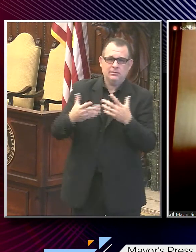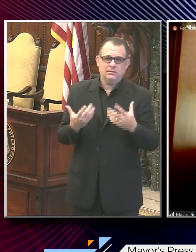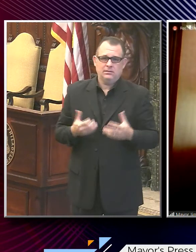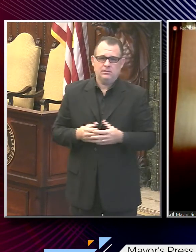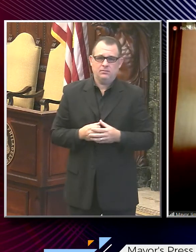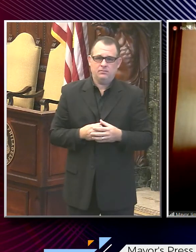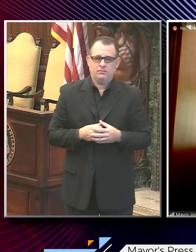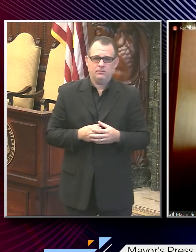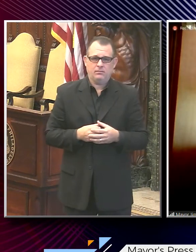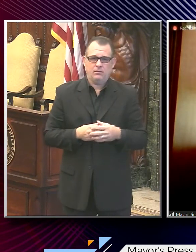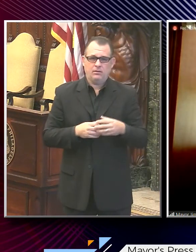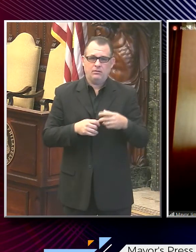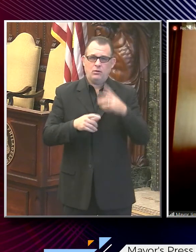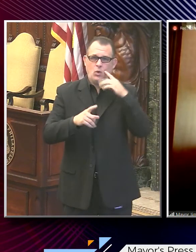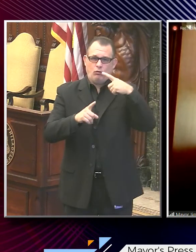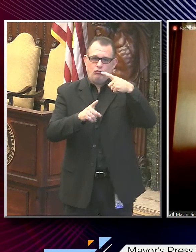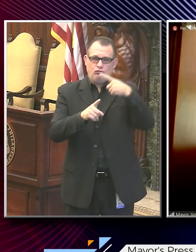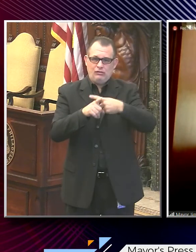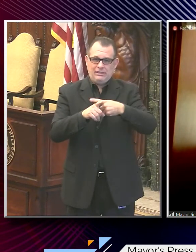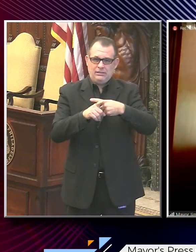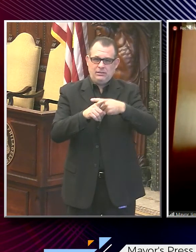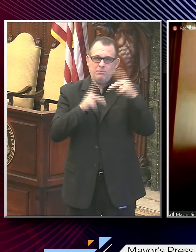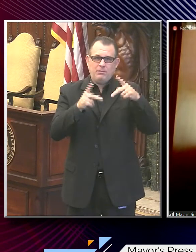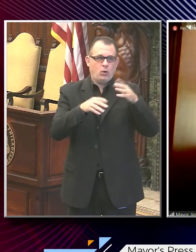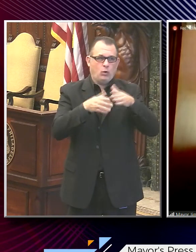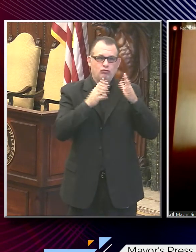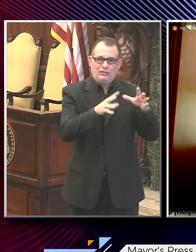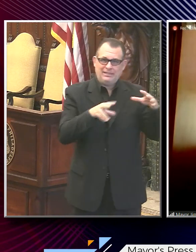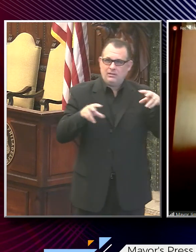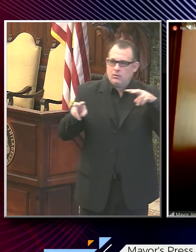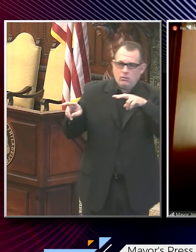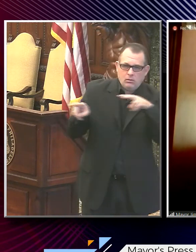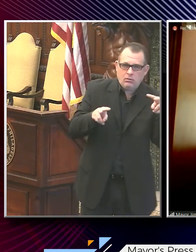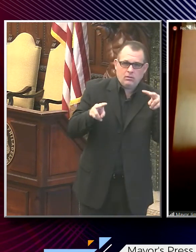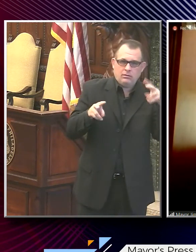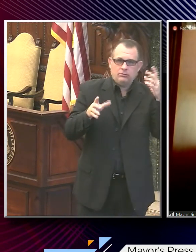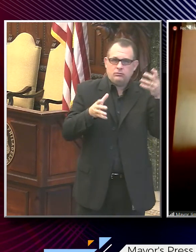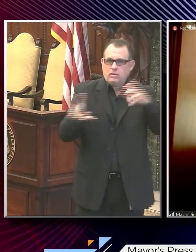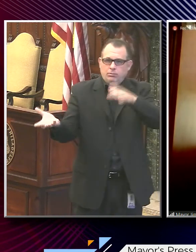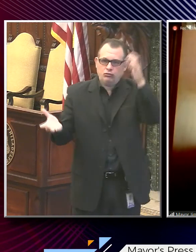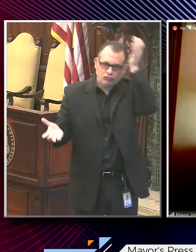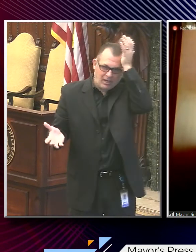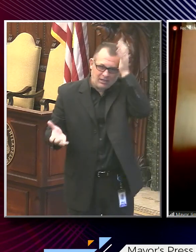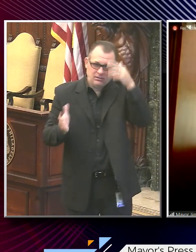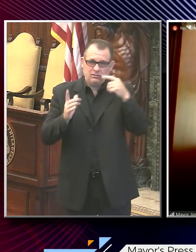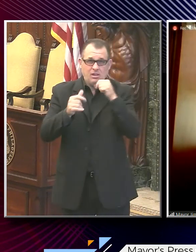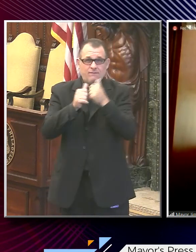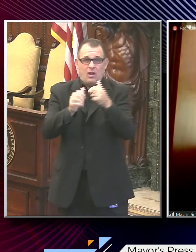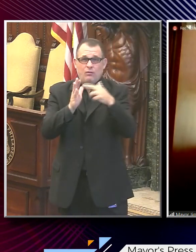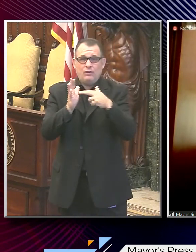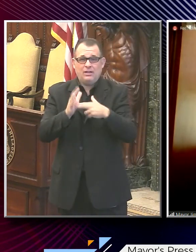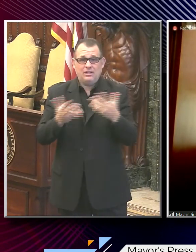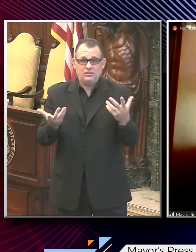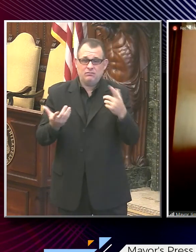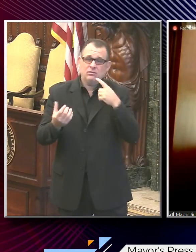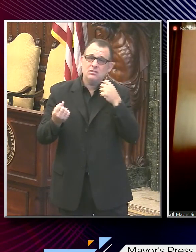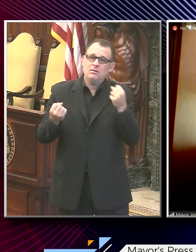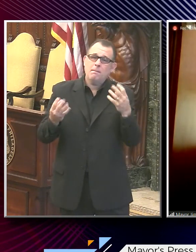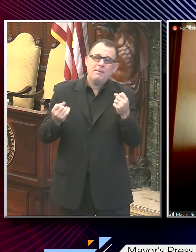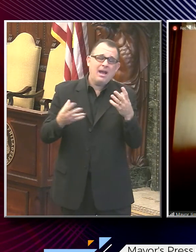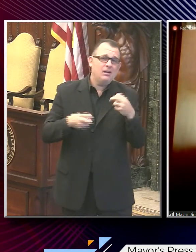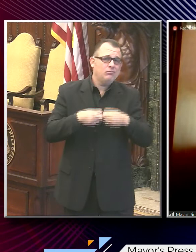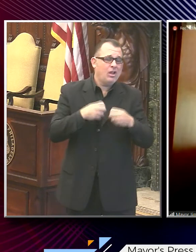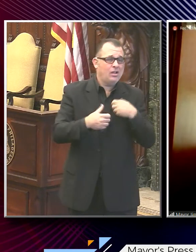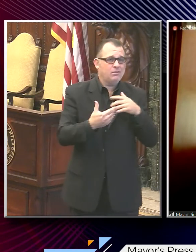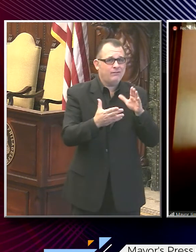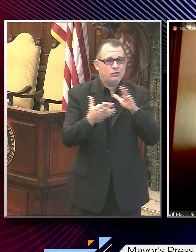the intersections or dumping trash where it should be dumped. I mean, all these things add up to problems we have to address, which is time